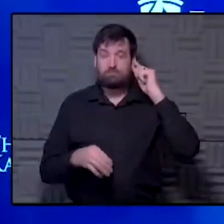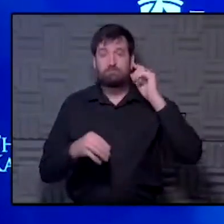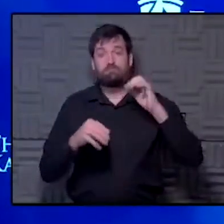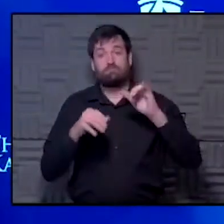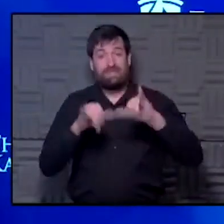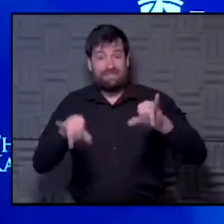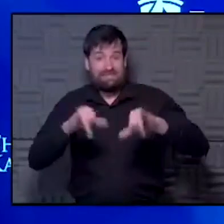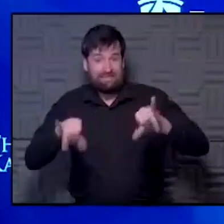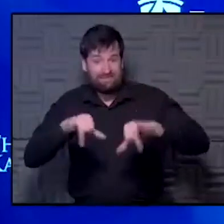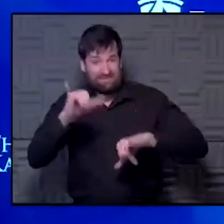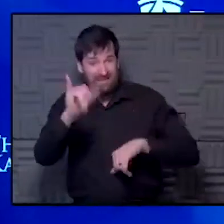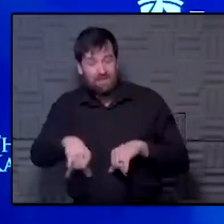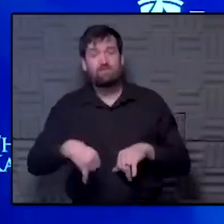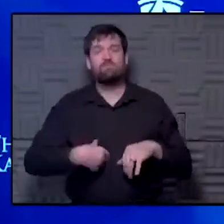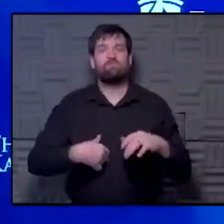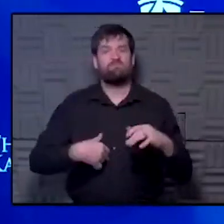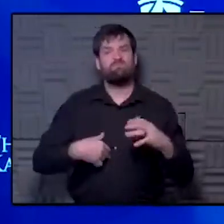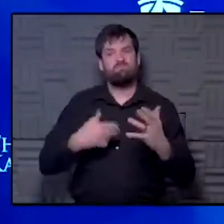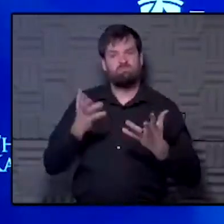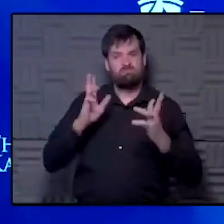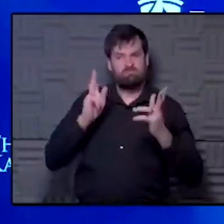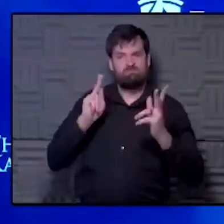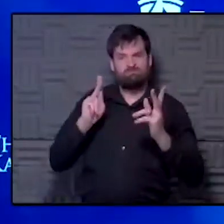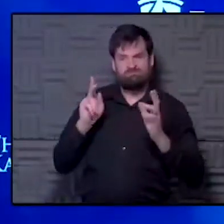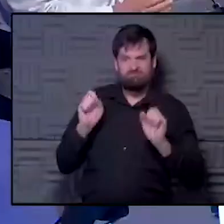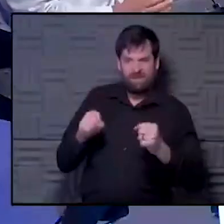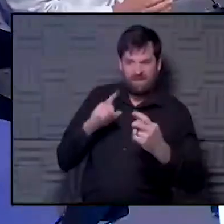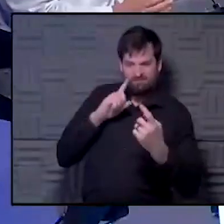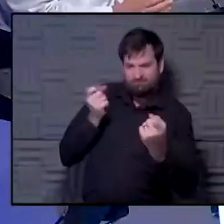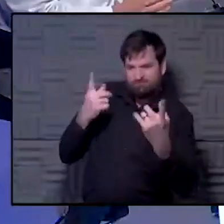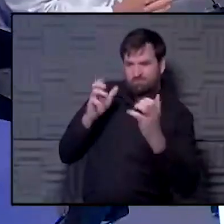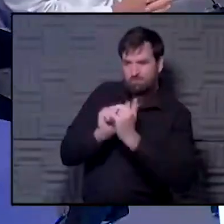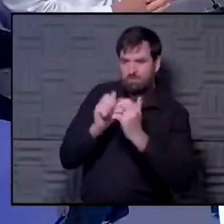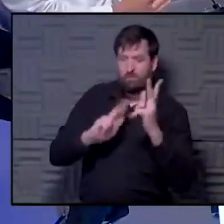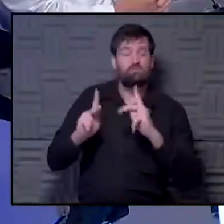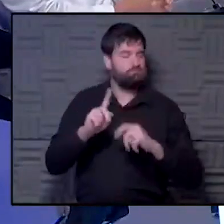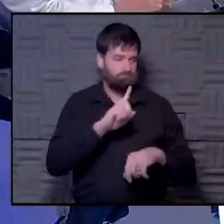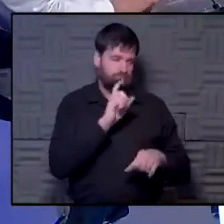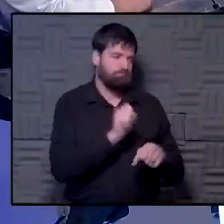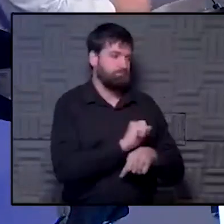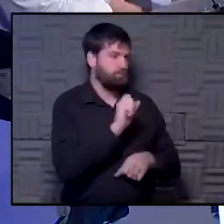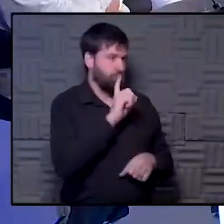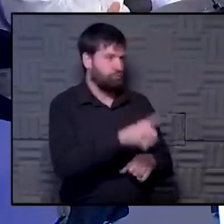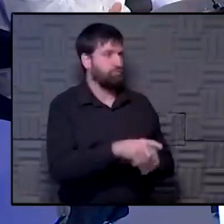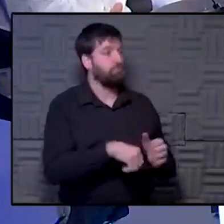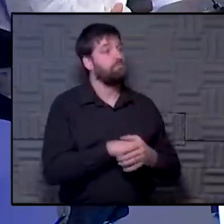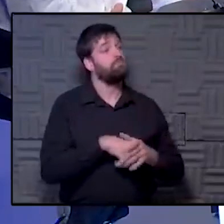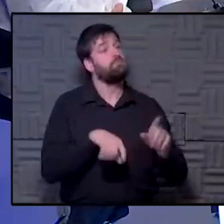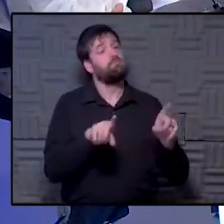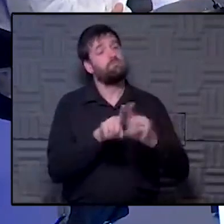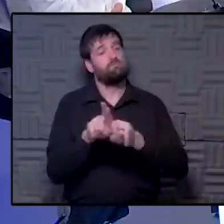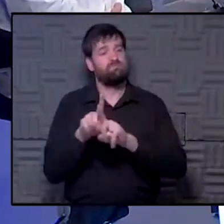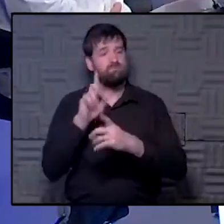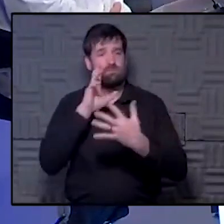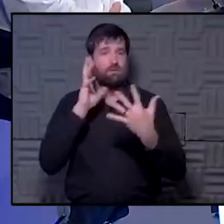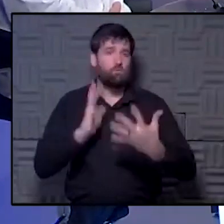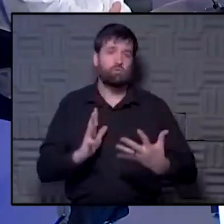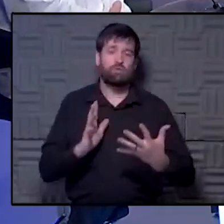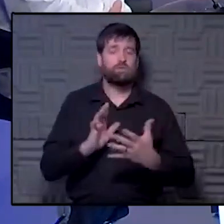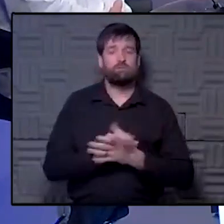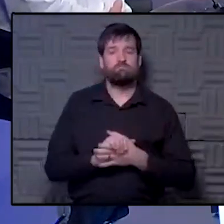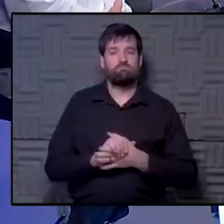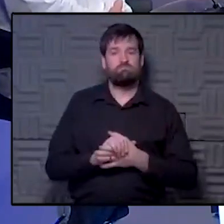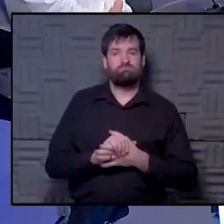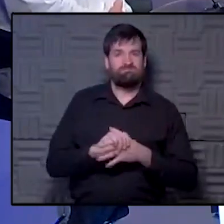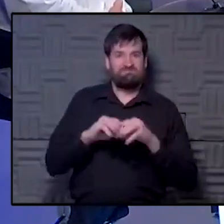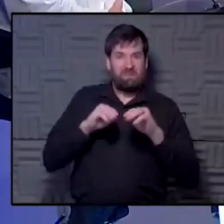feel disenfranchised right now for a variety of reasons, Mayor. Yeah, that's absolutely true. And I think also there's, unfortunately, the